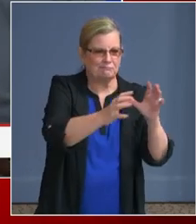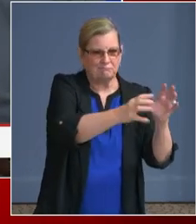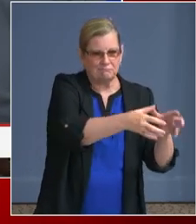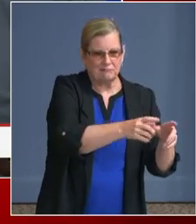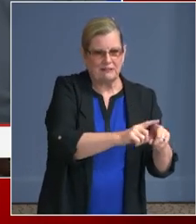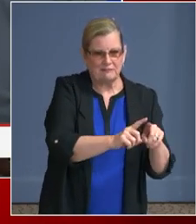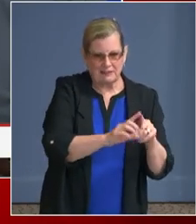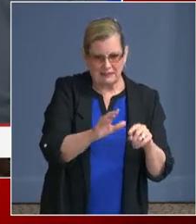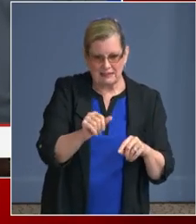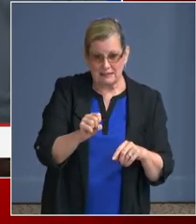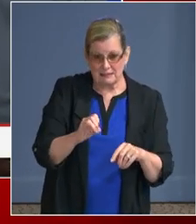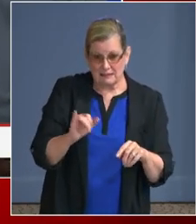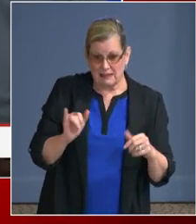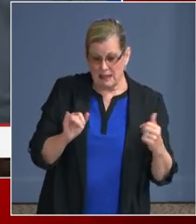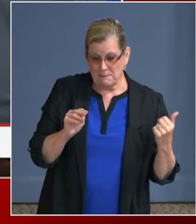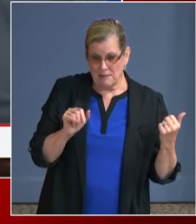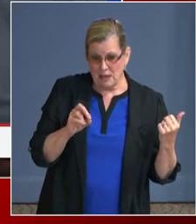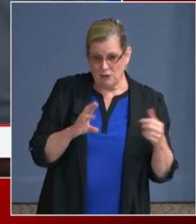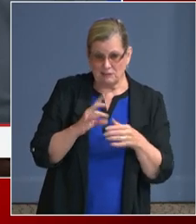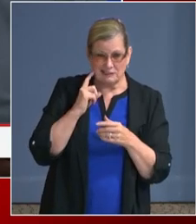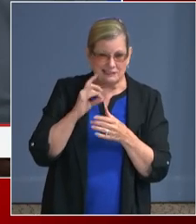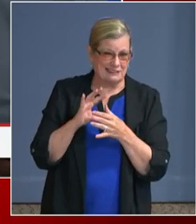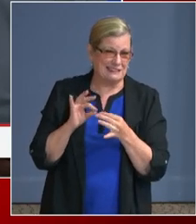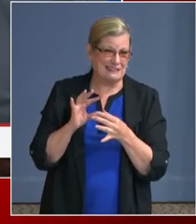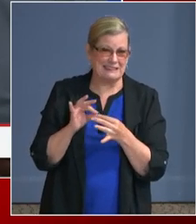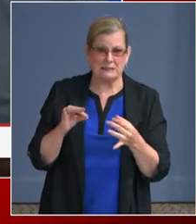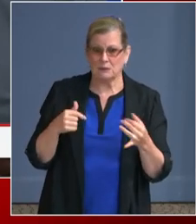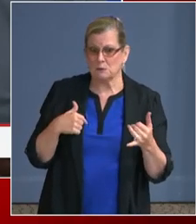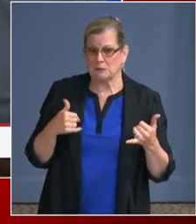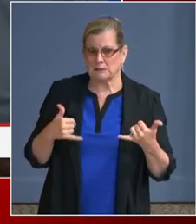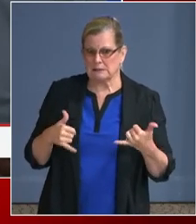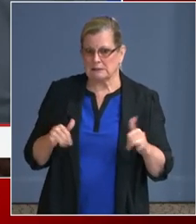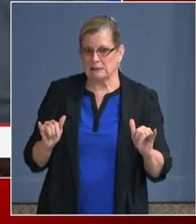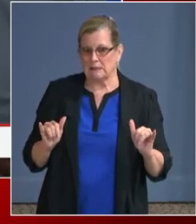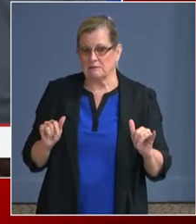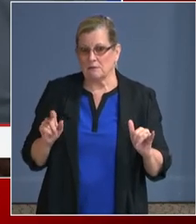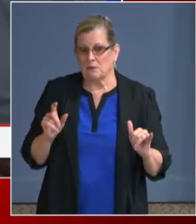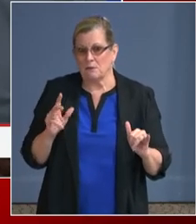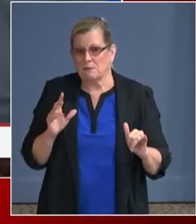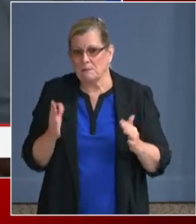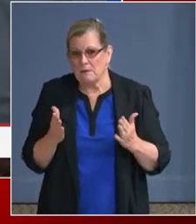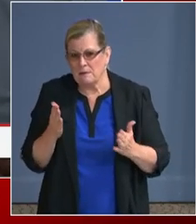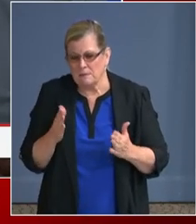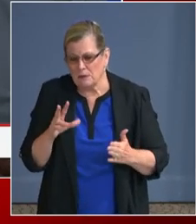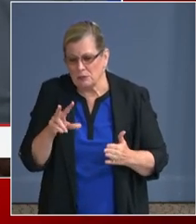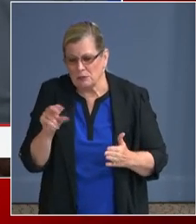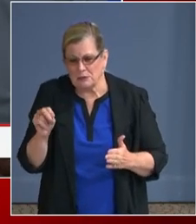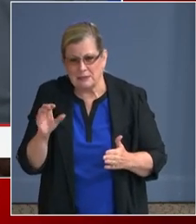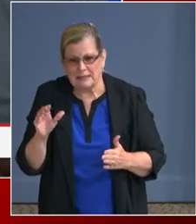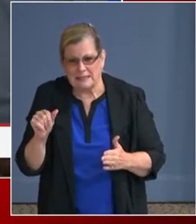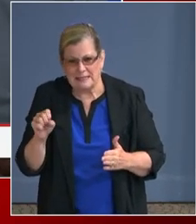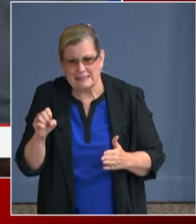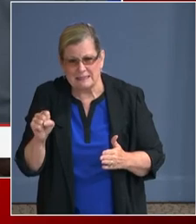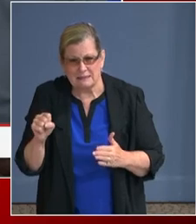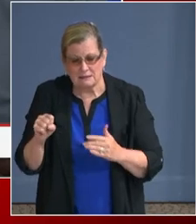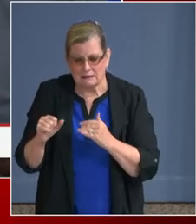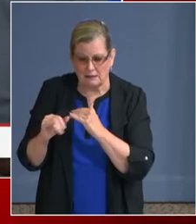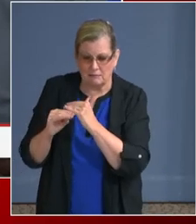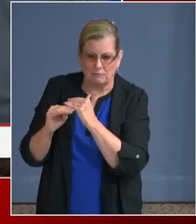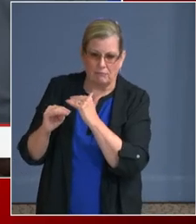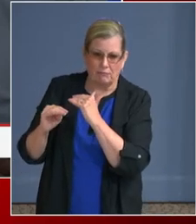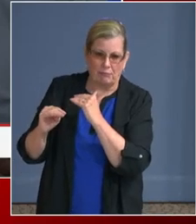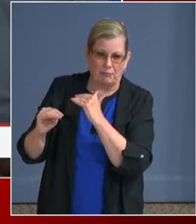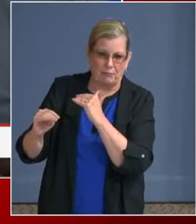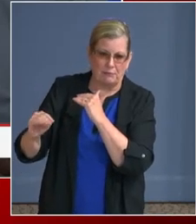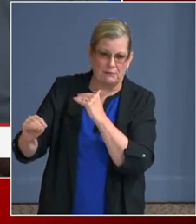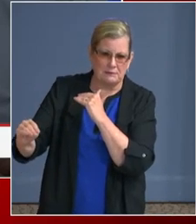as the mayor spoke to in her opening remarks, we still may only have 30 cases and have plateaued in that area, but the cases